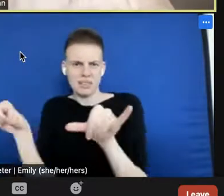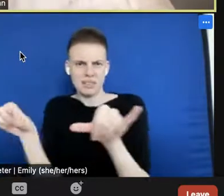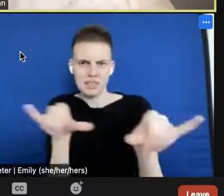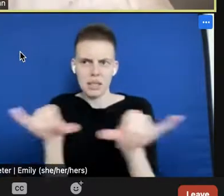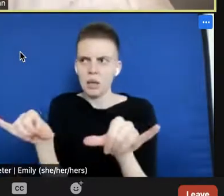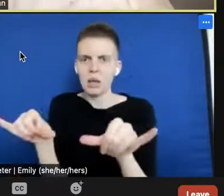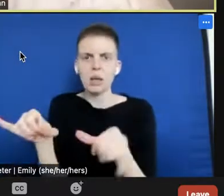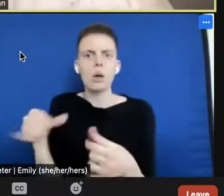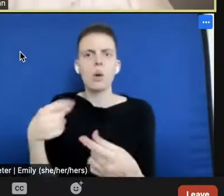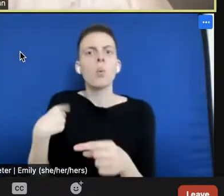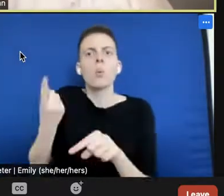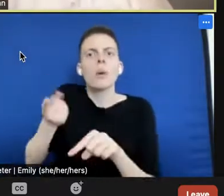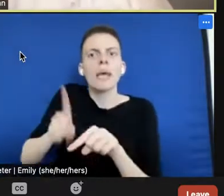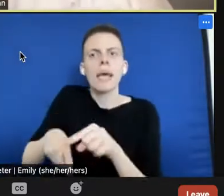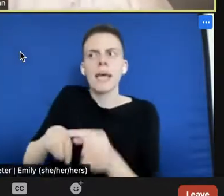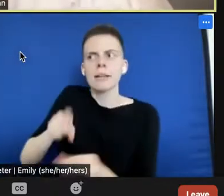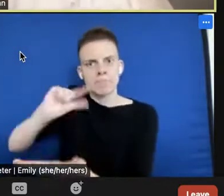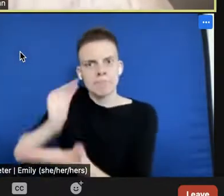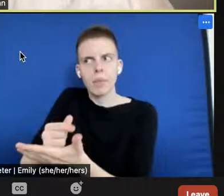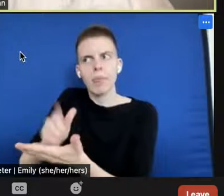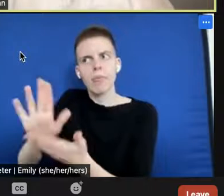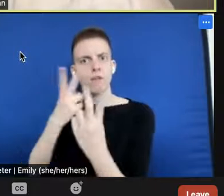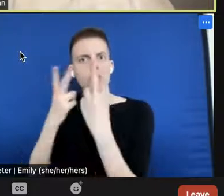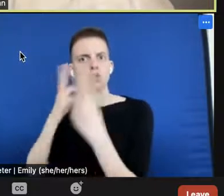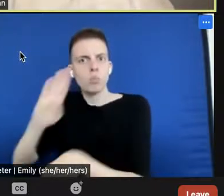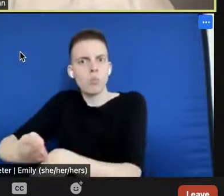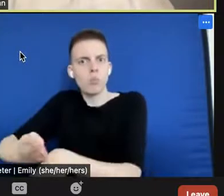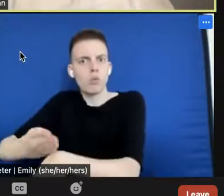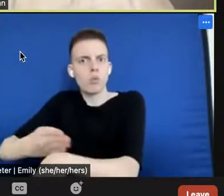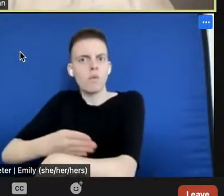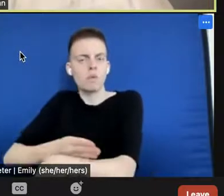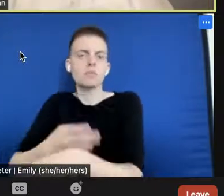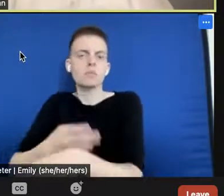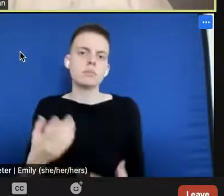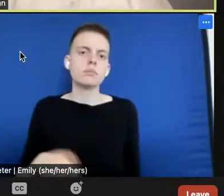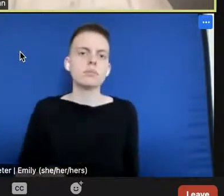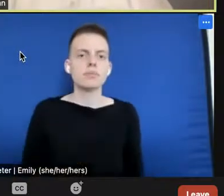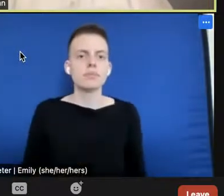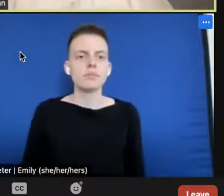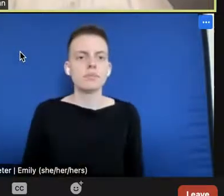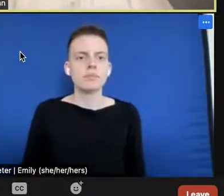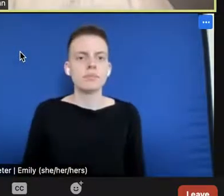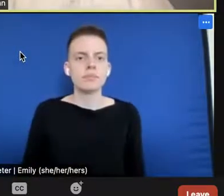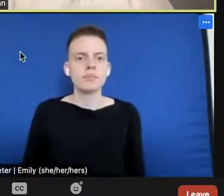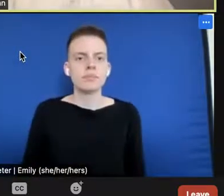improving. We don't know. So